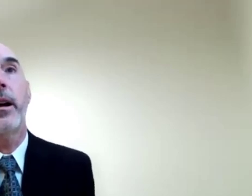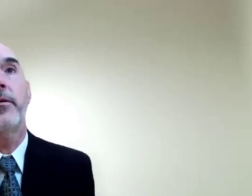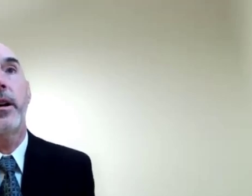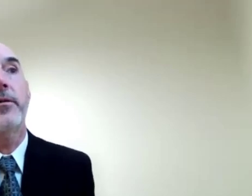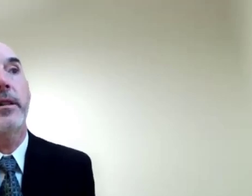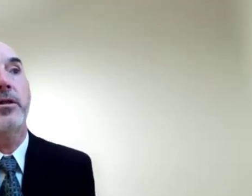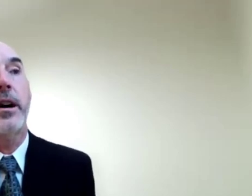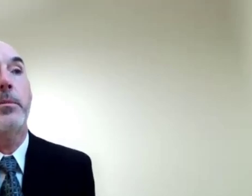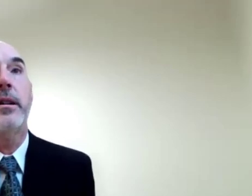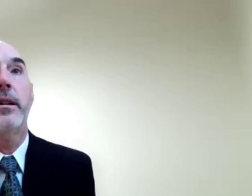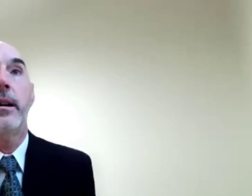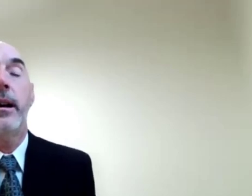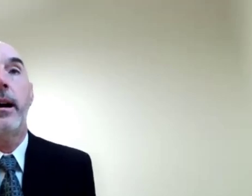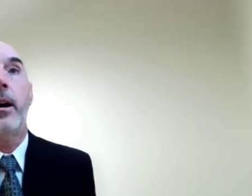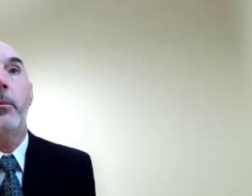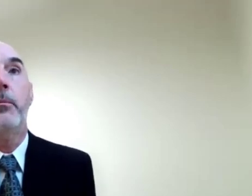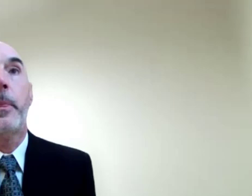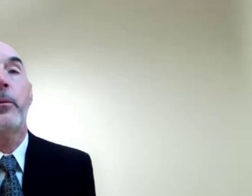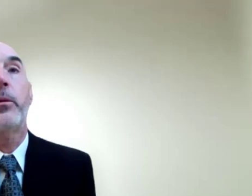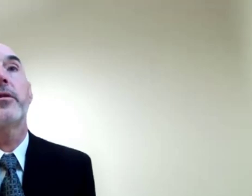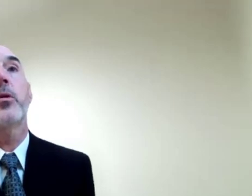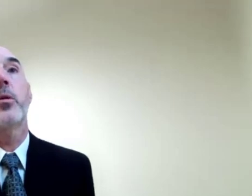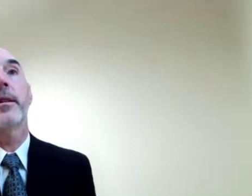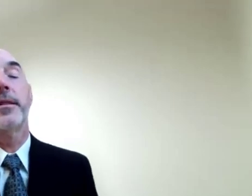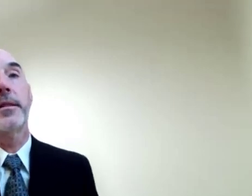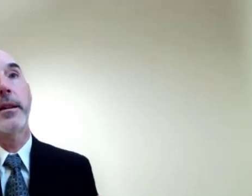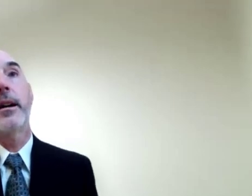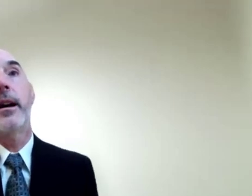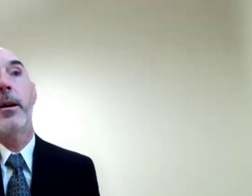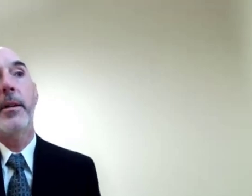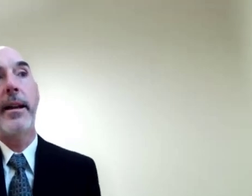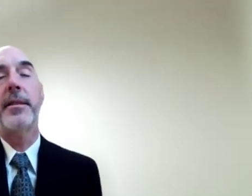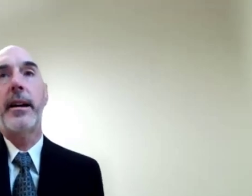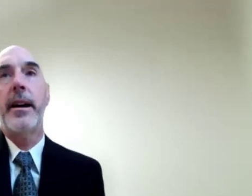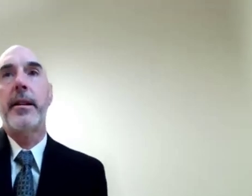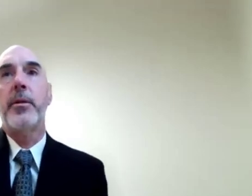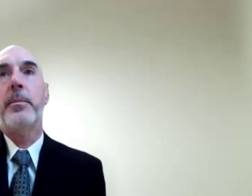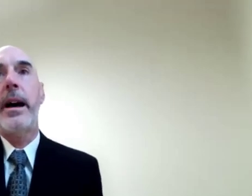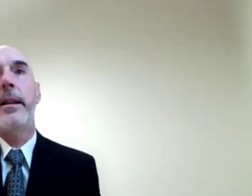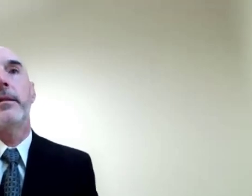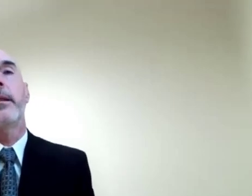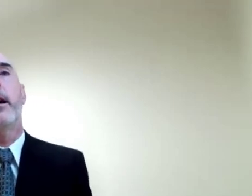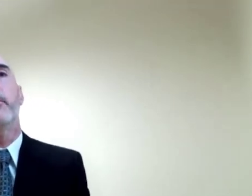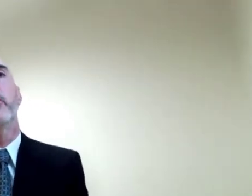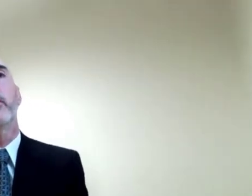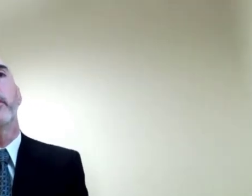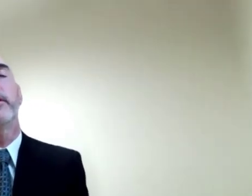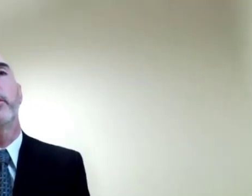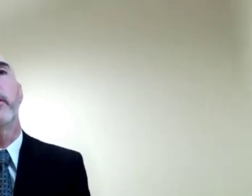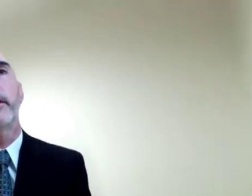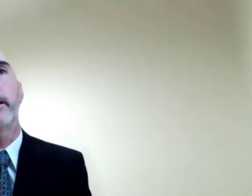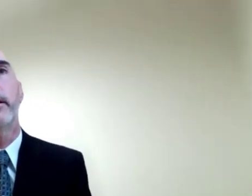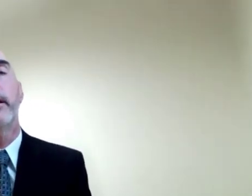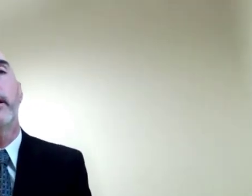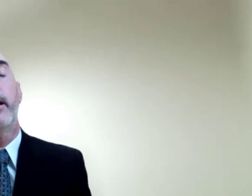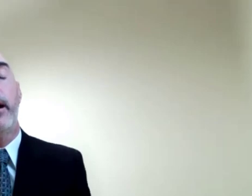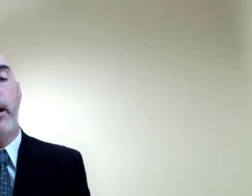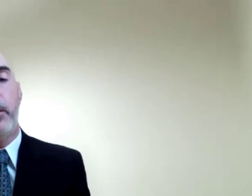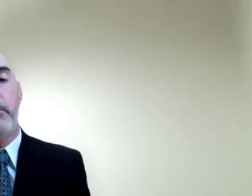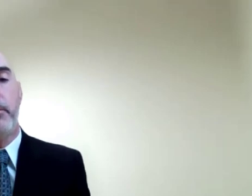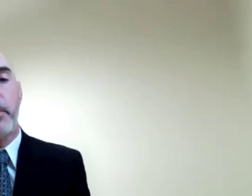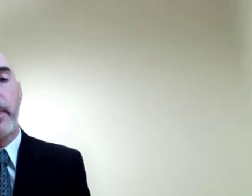is qualified for the job, which of course, as I think it was Matt who alluded to earlier,